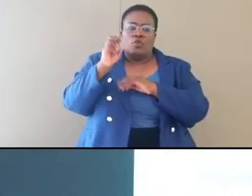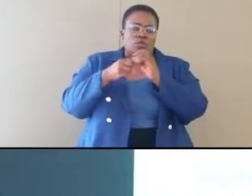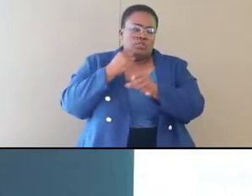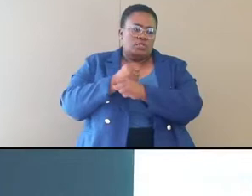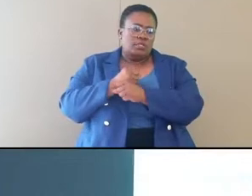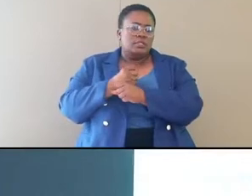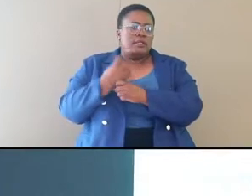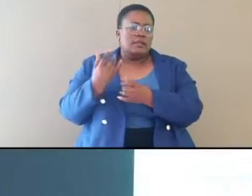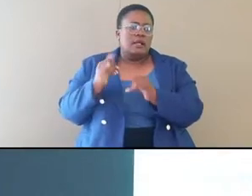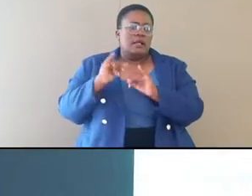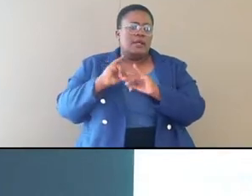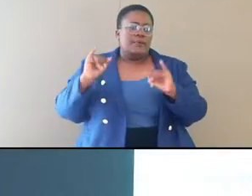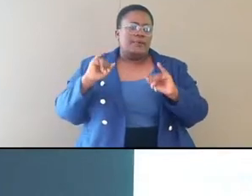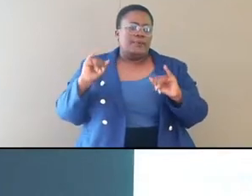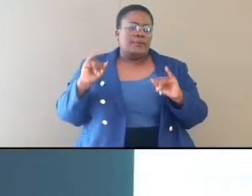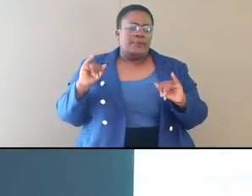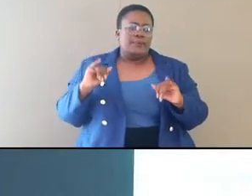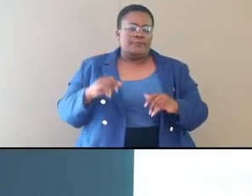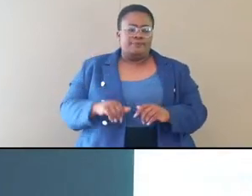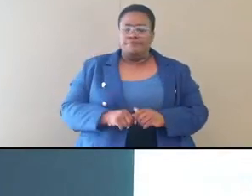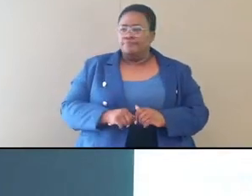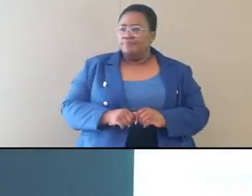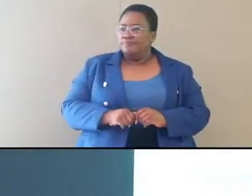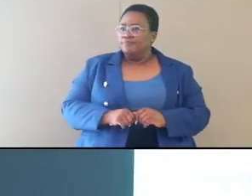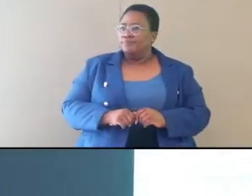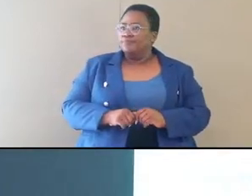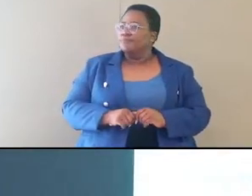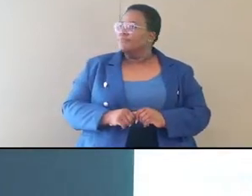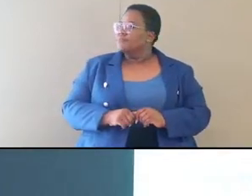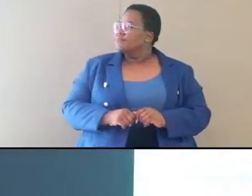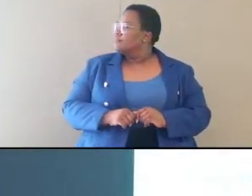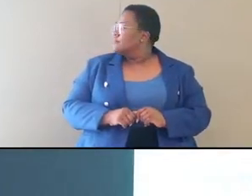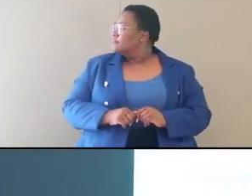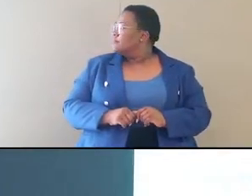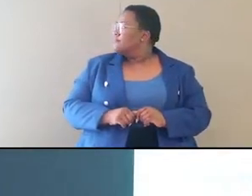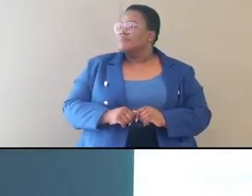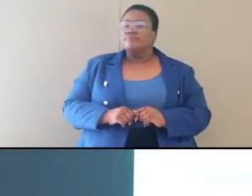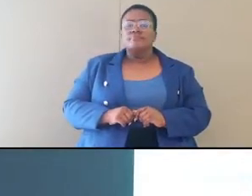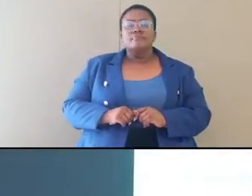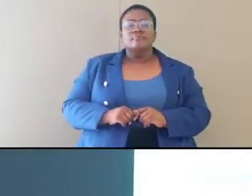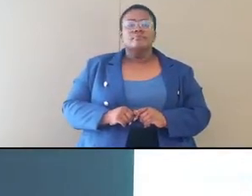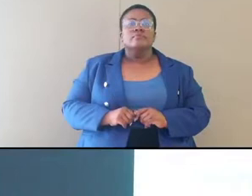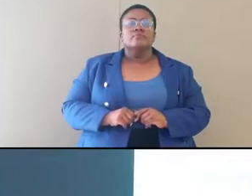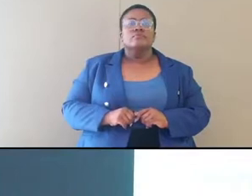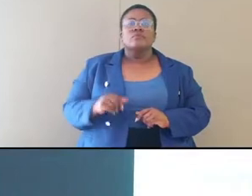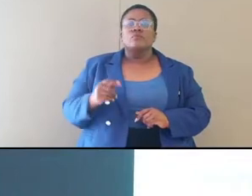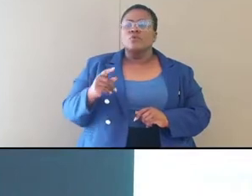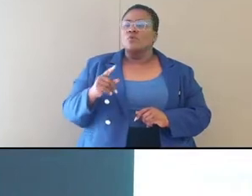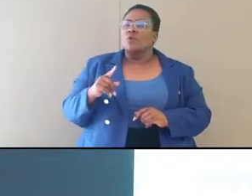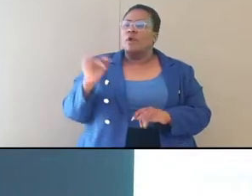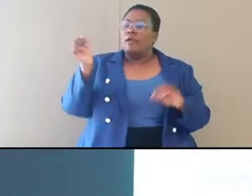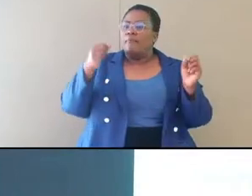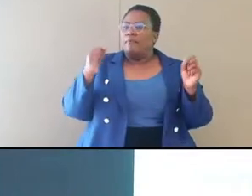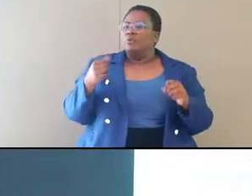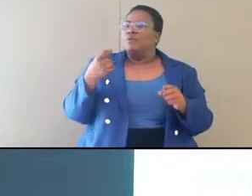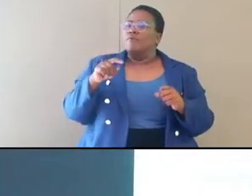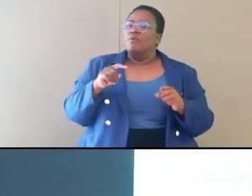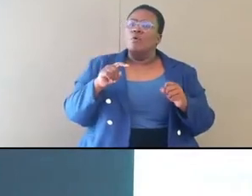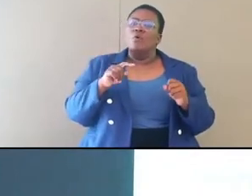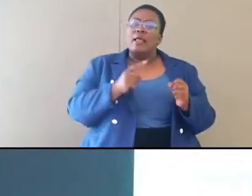So we can't base our grant scheme on an assumption of employment for the lowest quintiles.